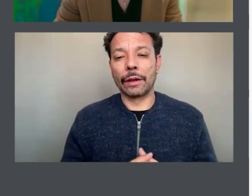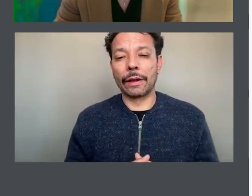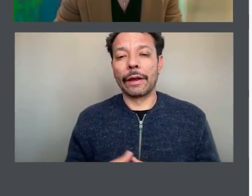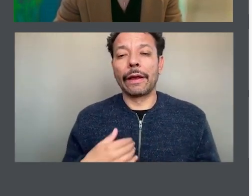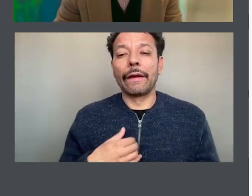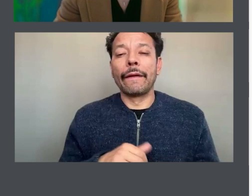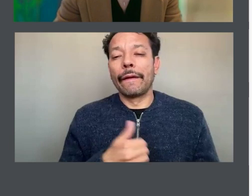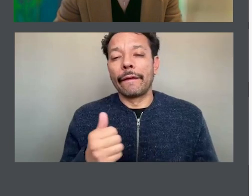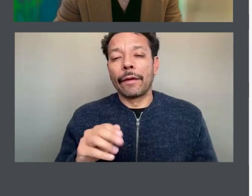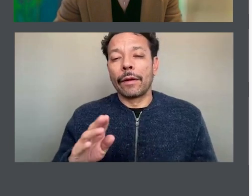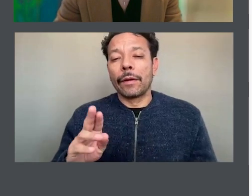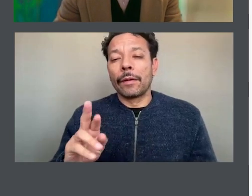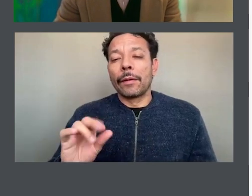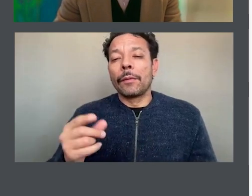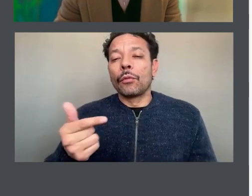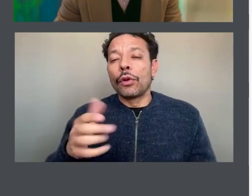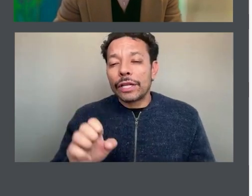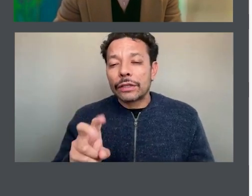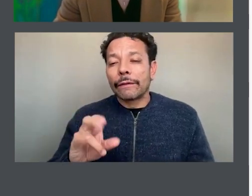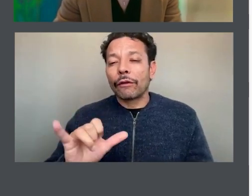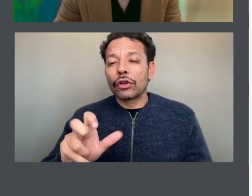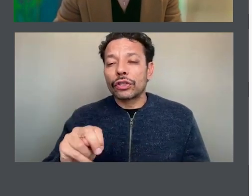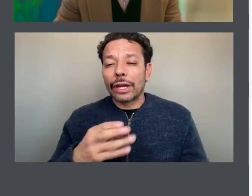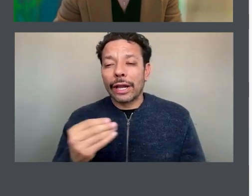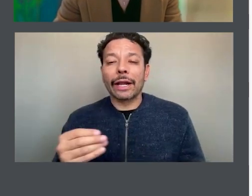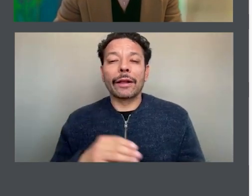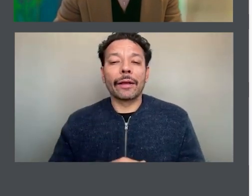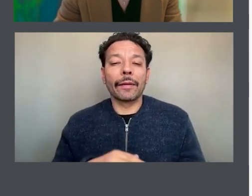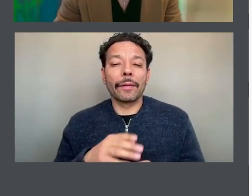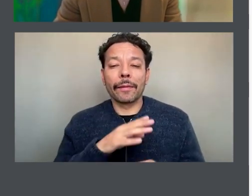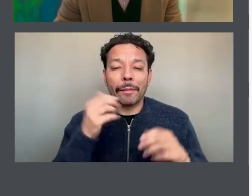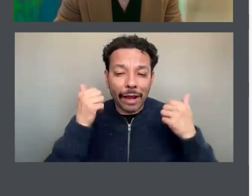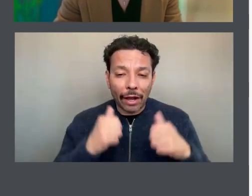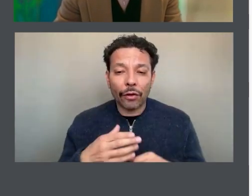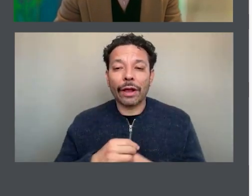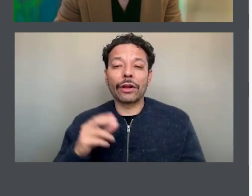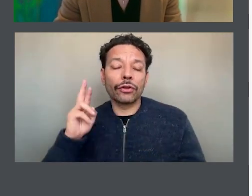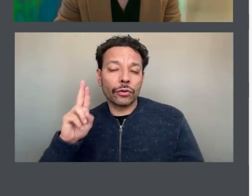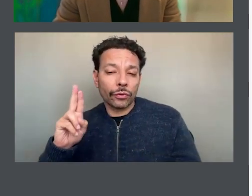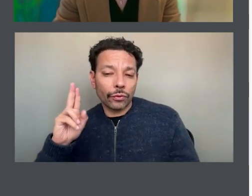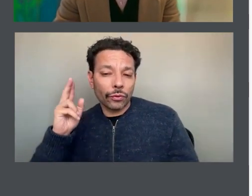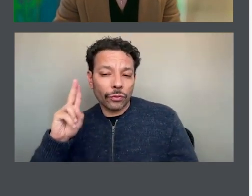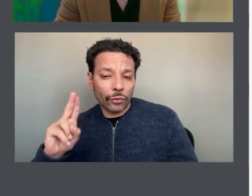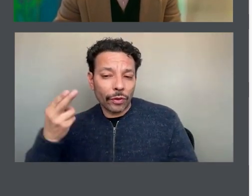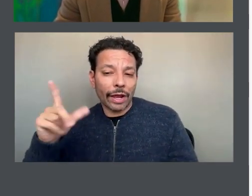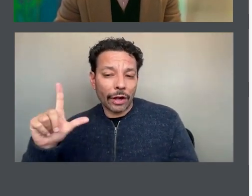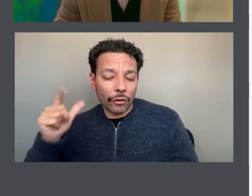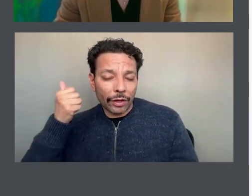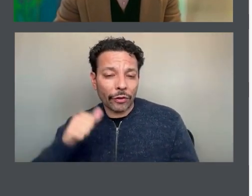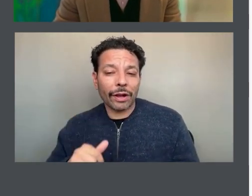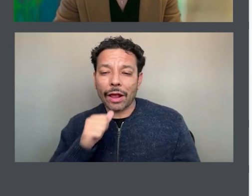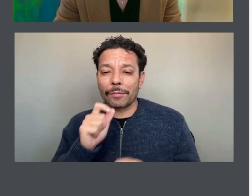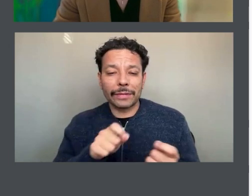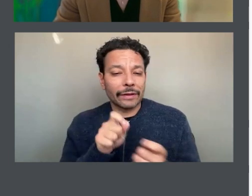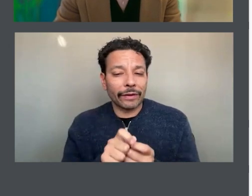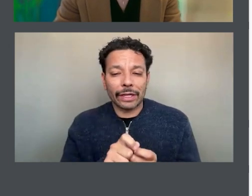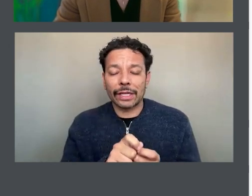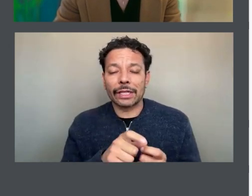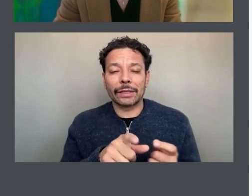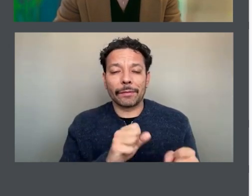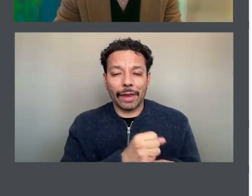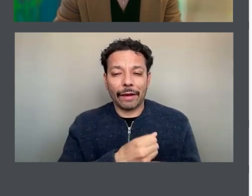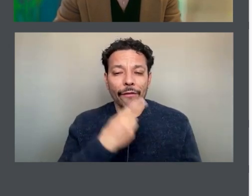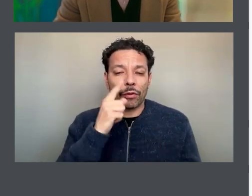versions available, as I talked about before, and it can be used for bilateral as well as unilateral hearing loss. It wasn't specifically designed for kids